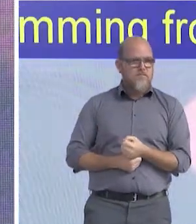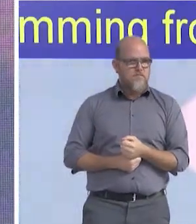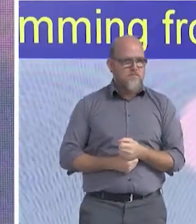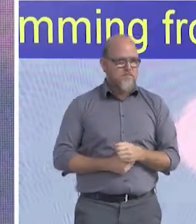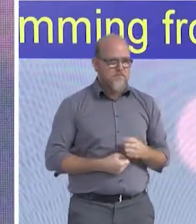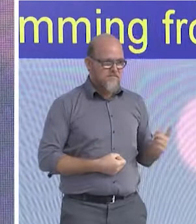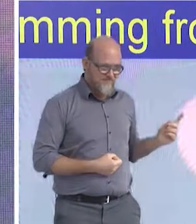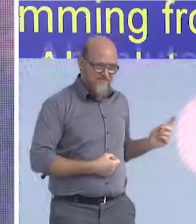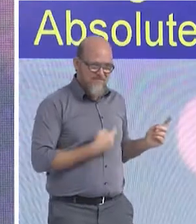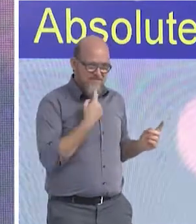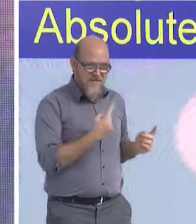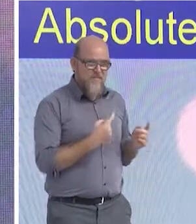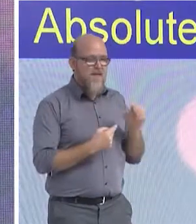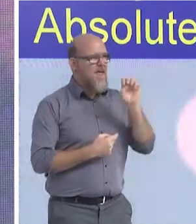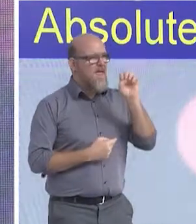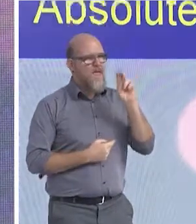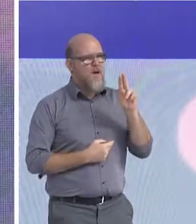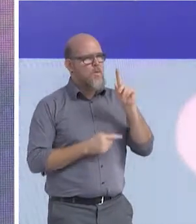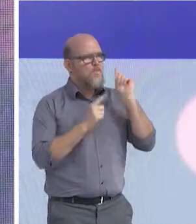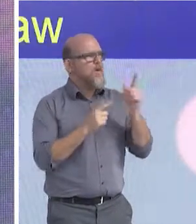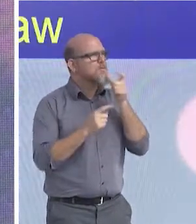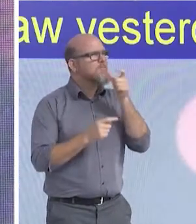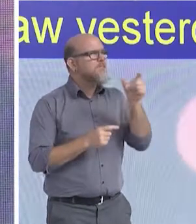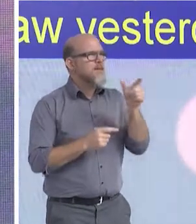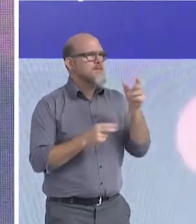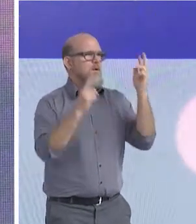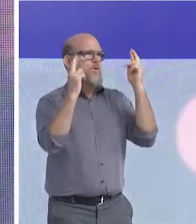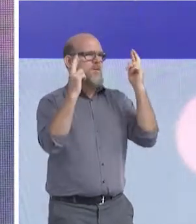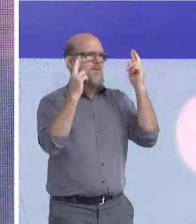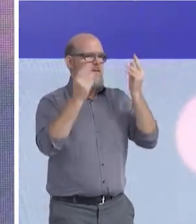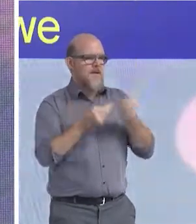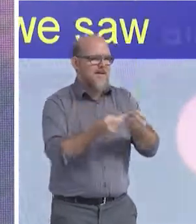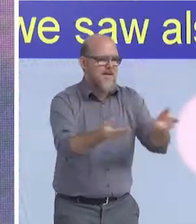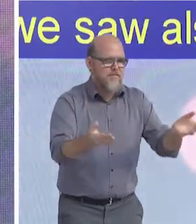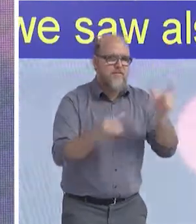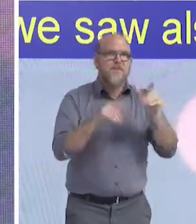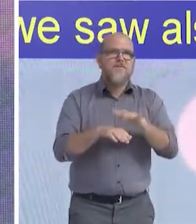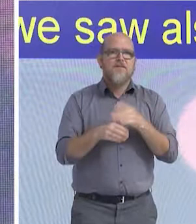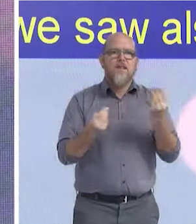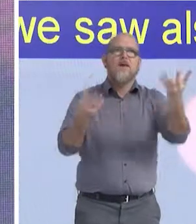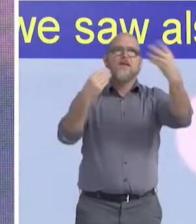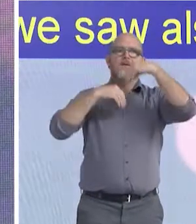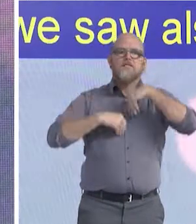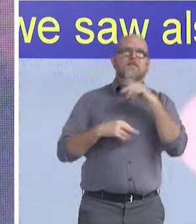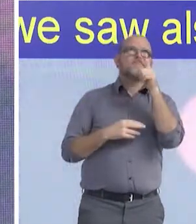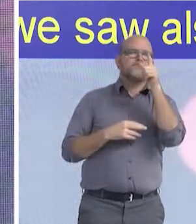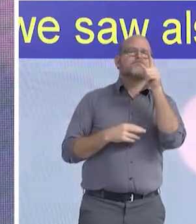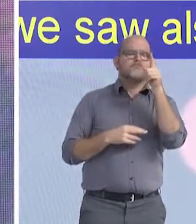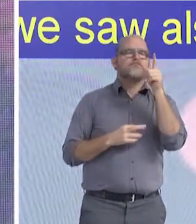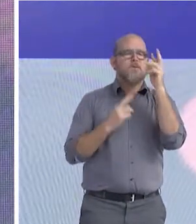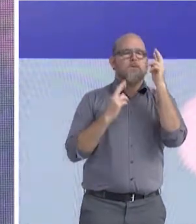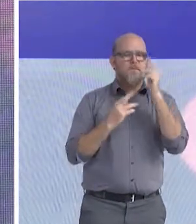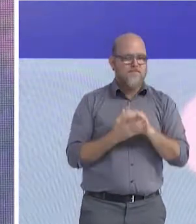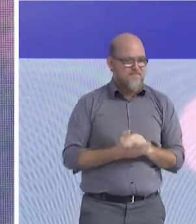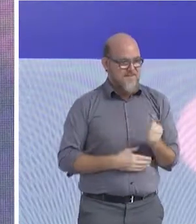we saw yesterday at the UN, and we saw also in the message that Guterres gave, that human rights are really on the retreat